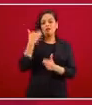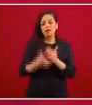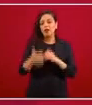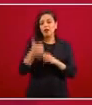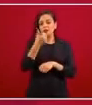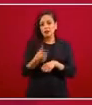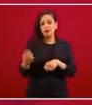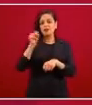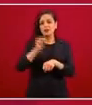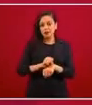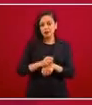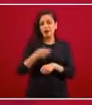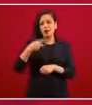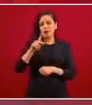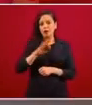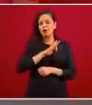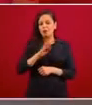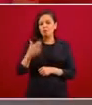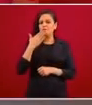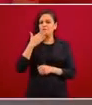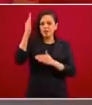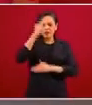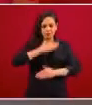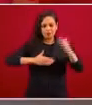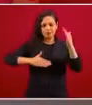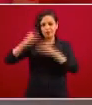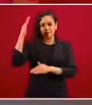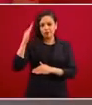6 weeks at least of this epidemic, and we'll